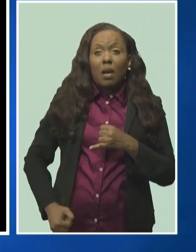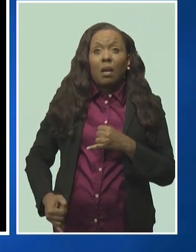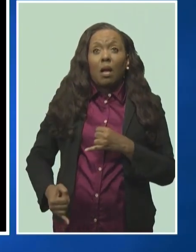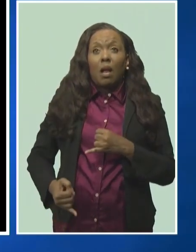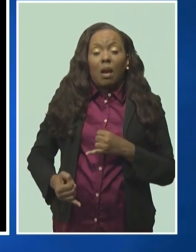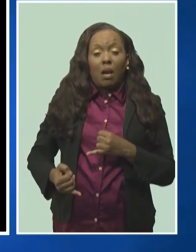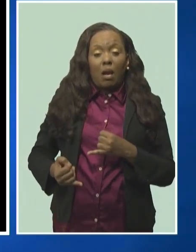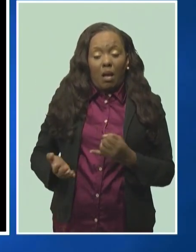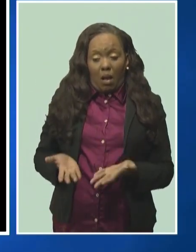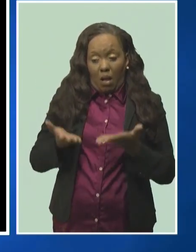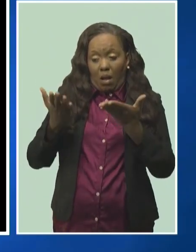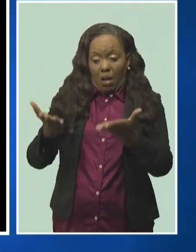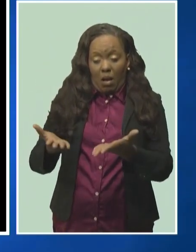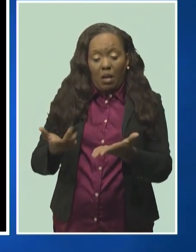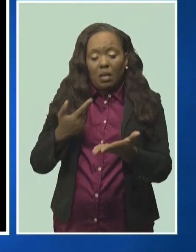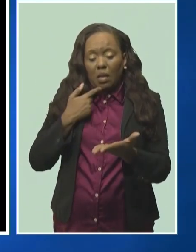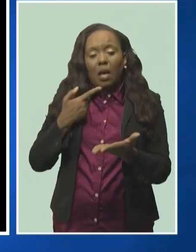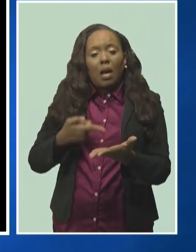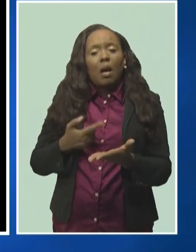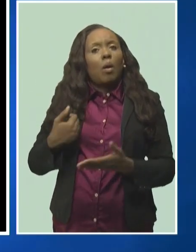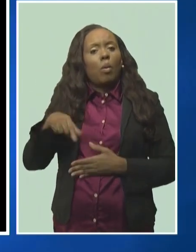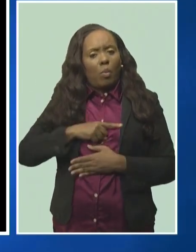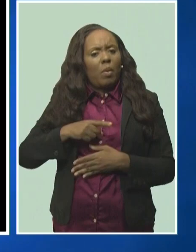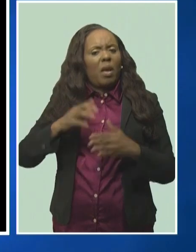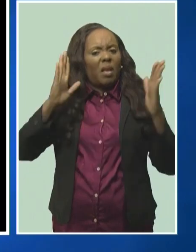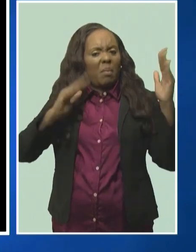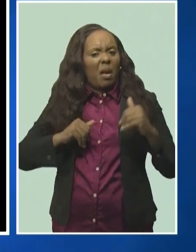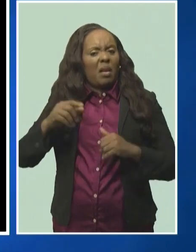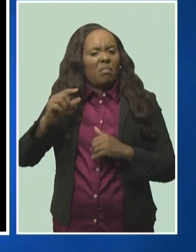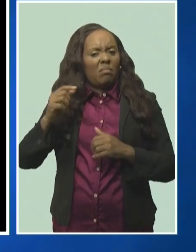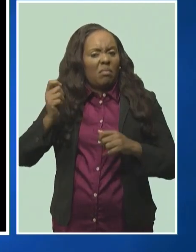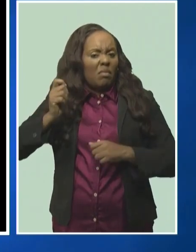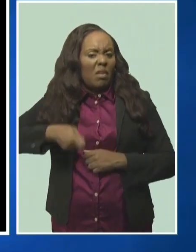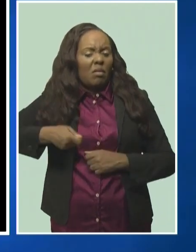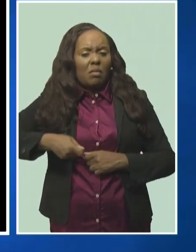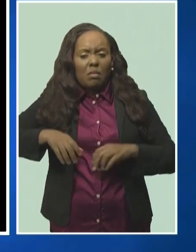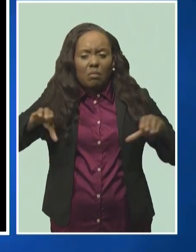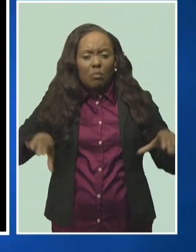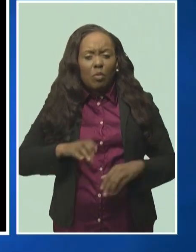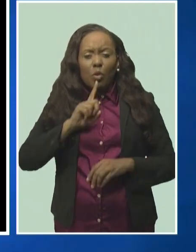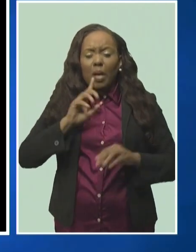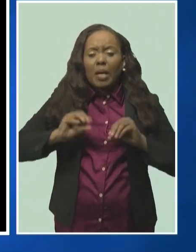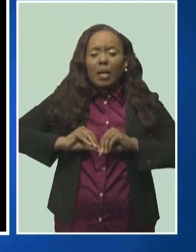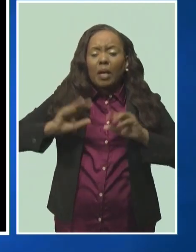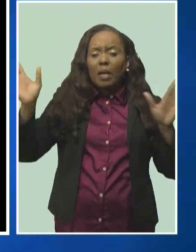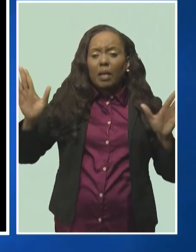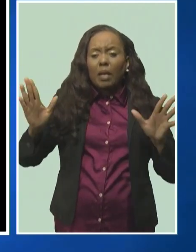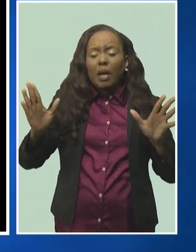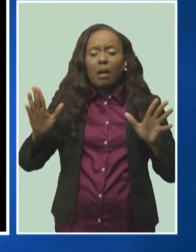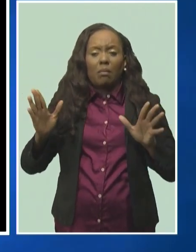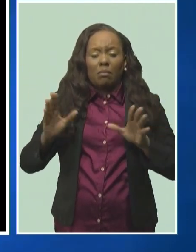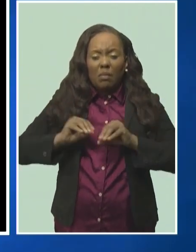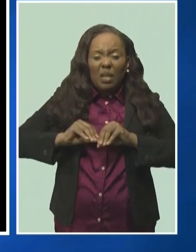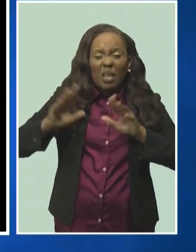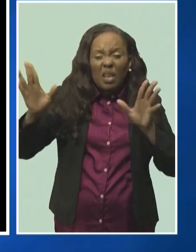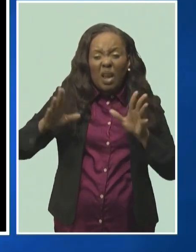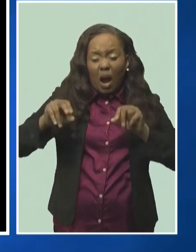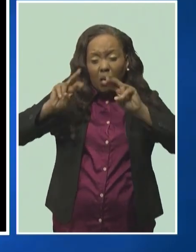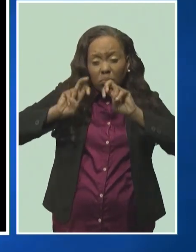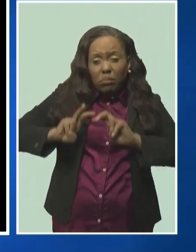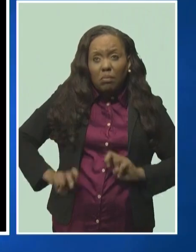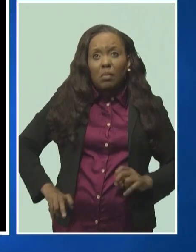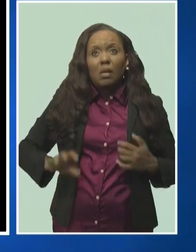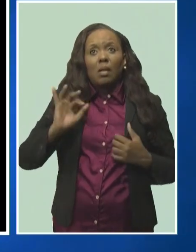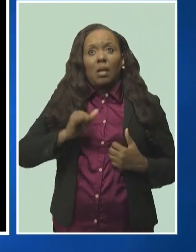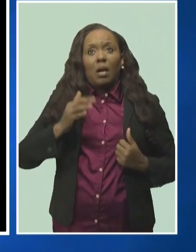we expect the judges to do a proper, clear job of examining all the issues, our side and their side. That's why I have